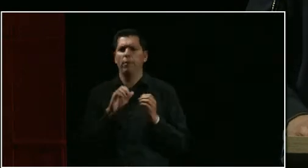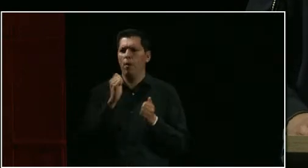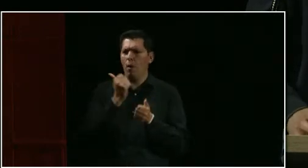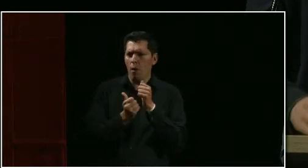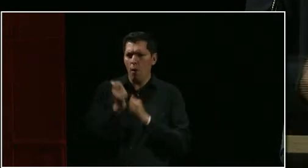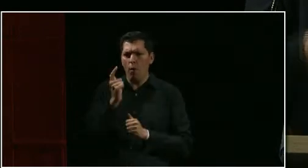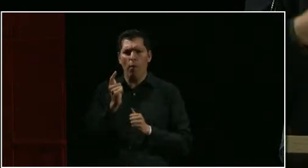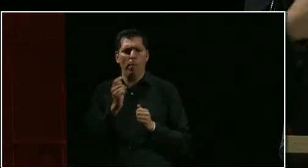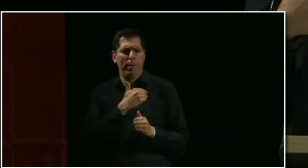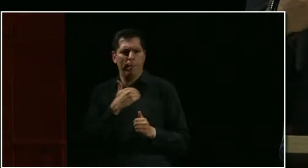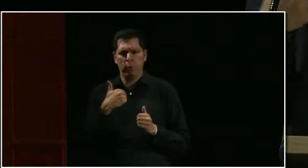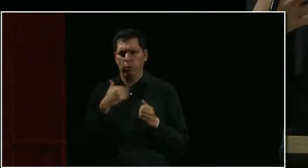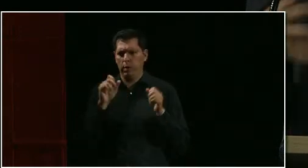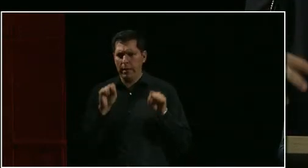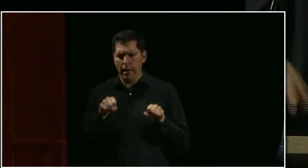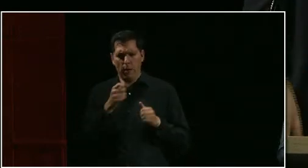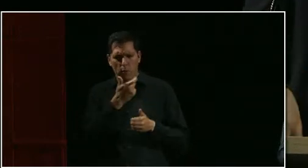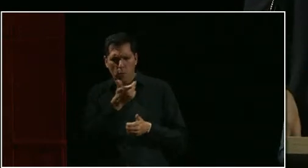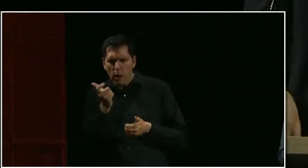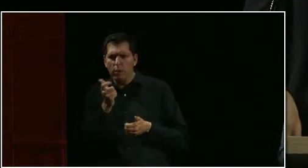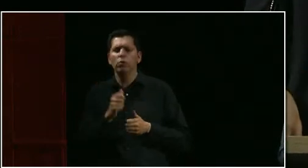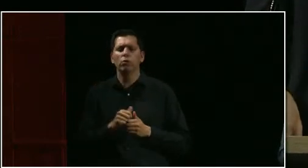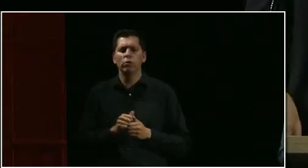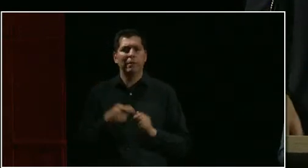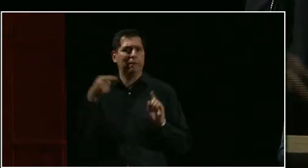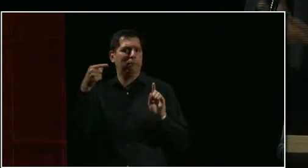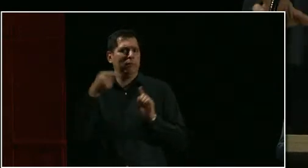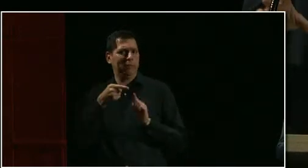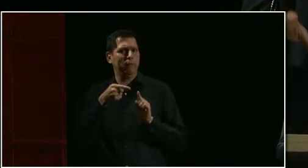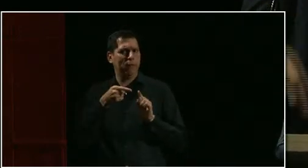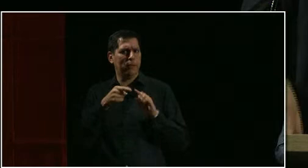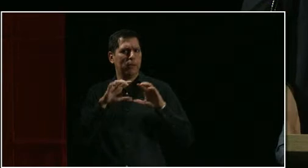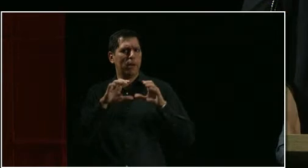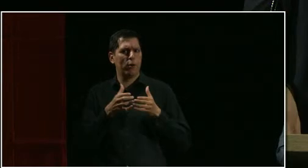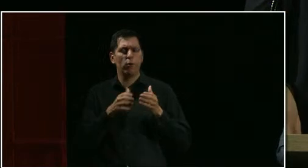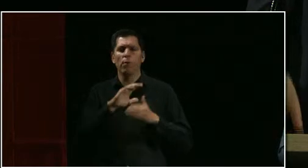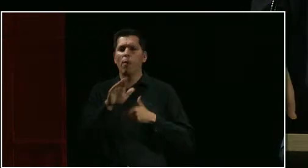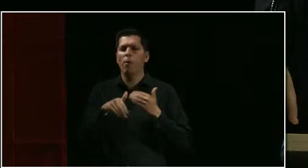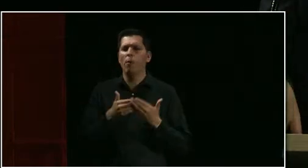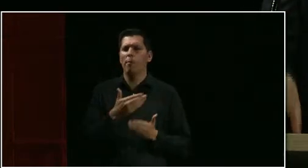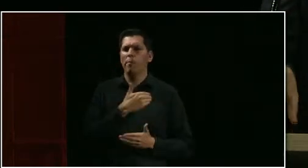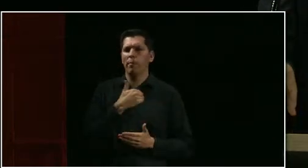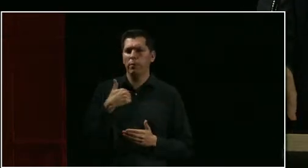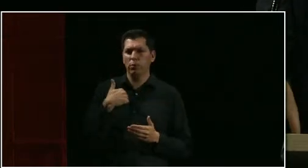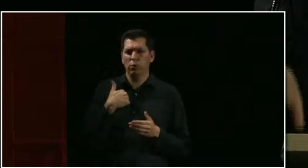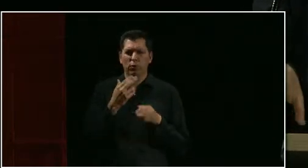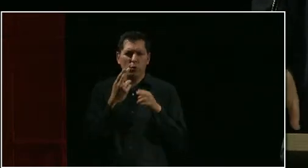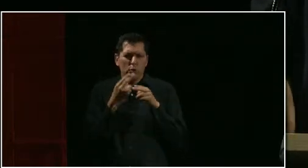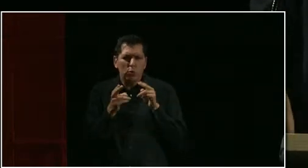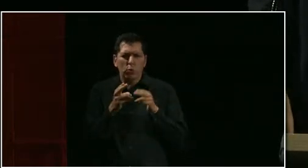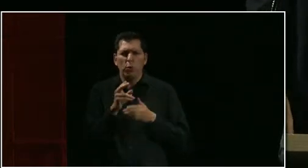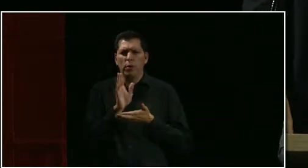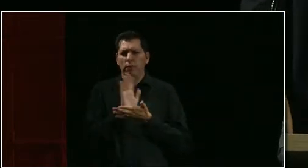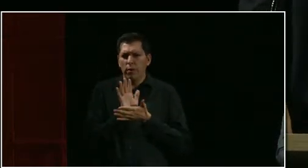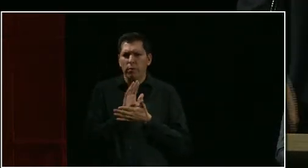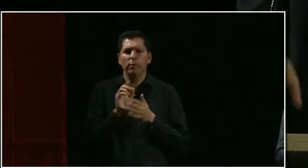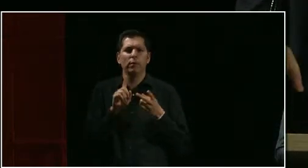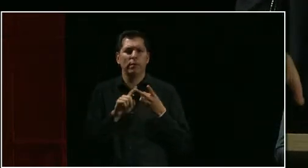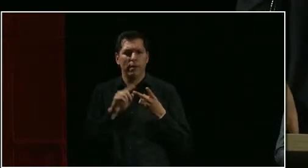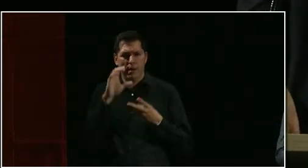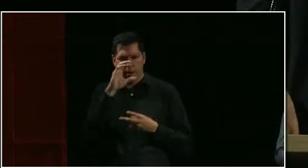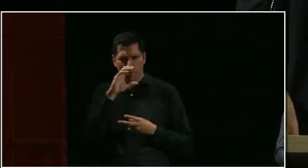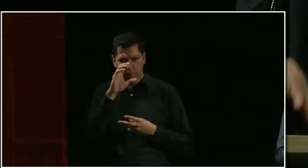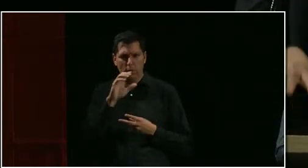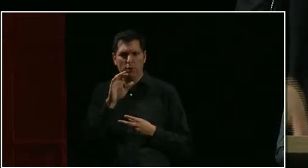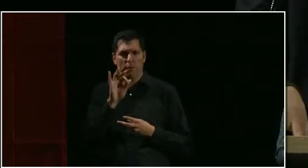our voting members. In this category in particular, all members of the Short Films and Feature Animation branch